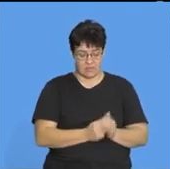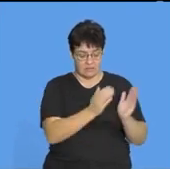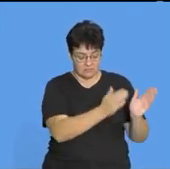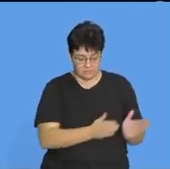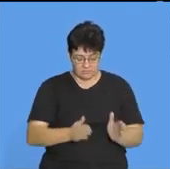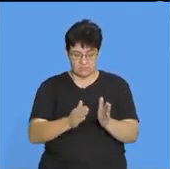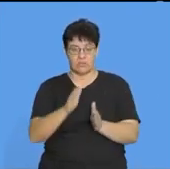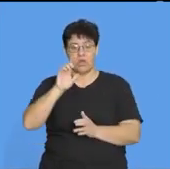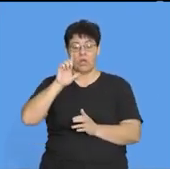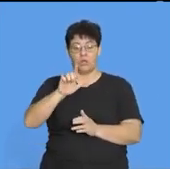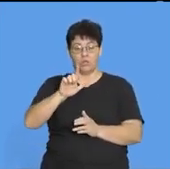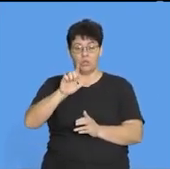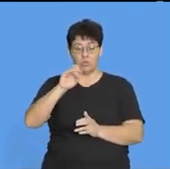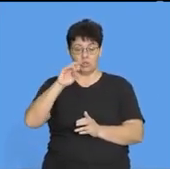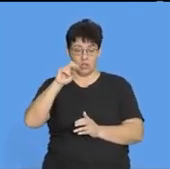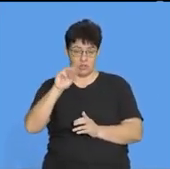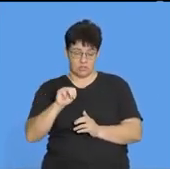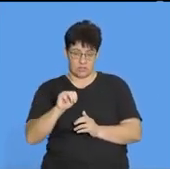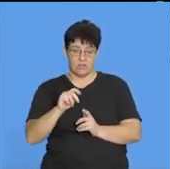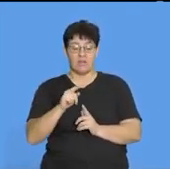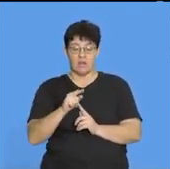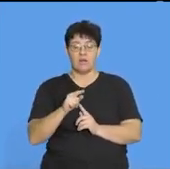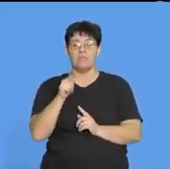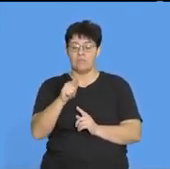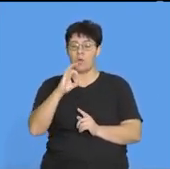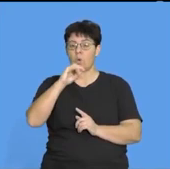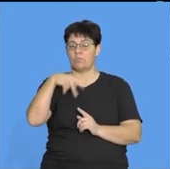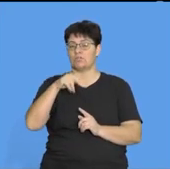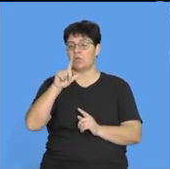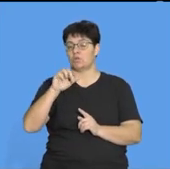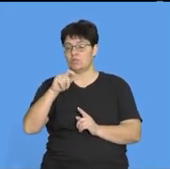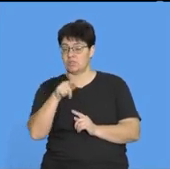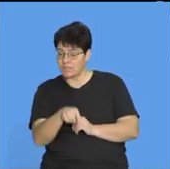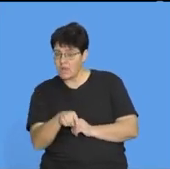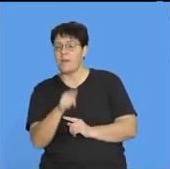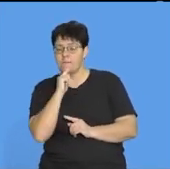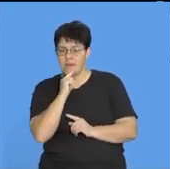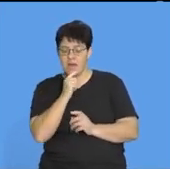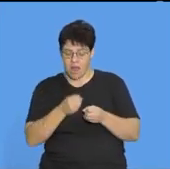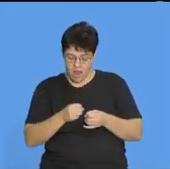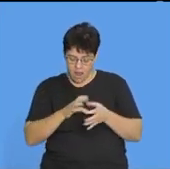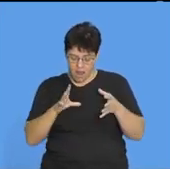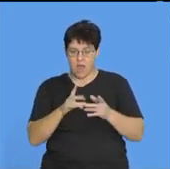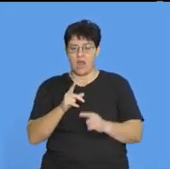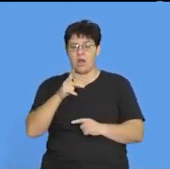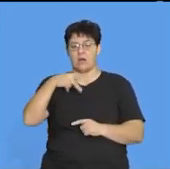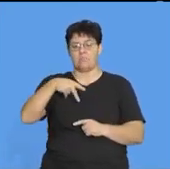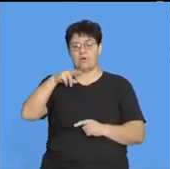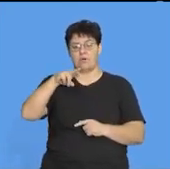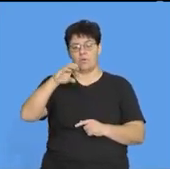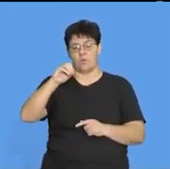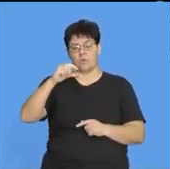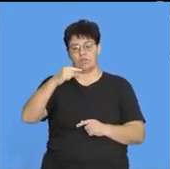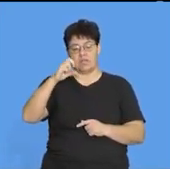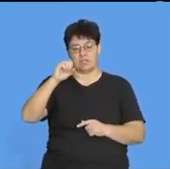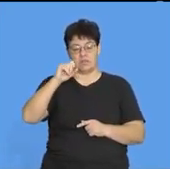phase, which is when the corpus luteum remains intact, it will release a hormone called progesterone, and that progesterone helps to thicken